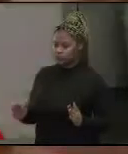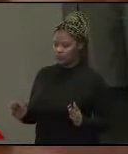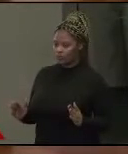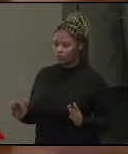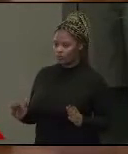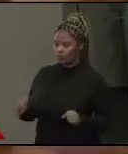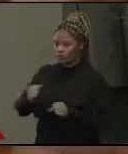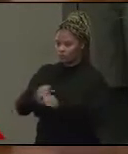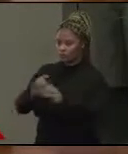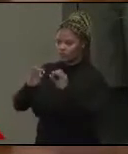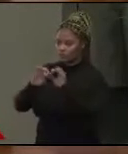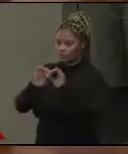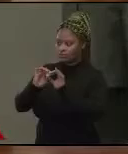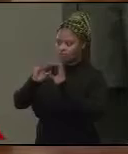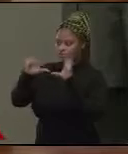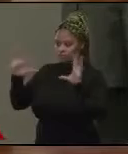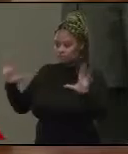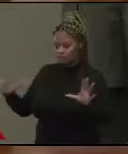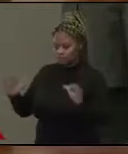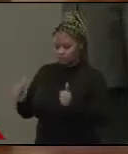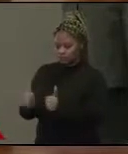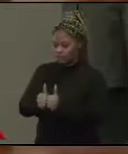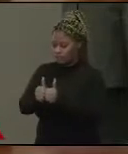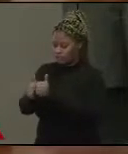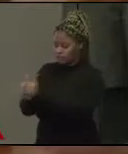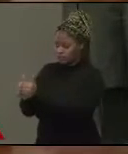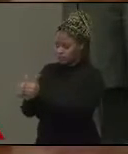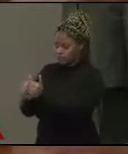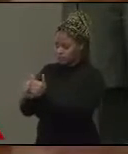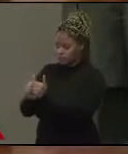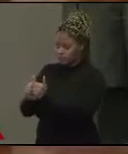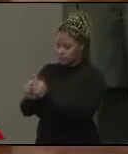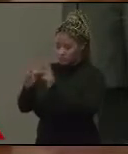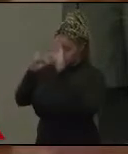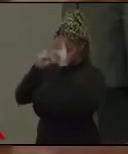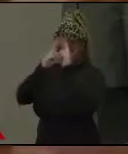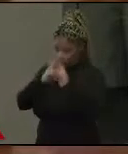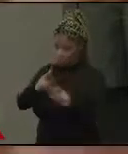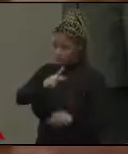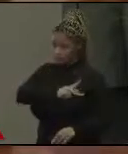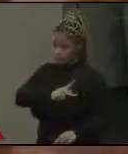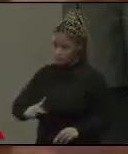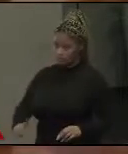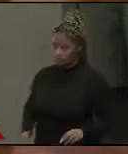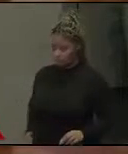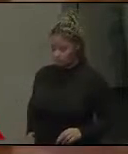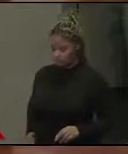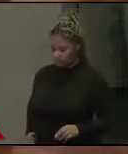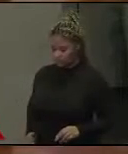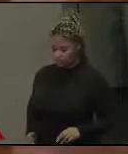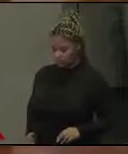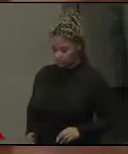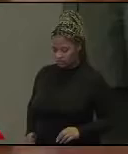its strategic stakeholder. Honorable Premier, we take forward to